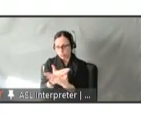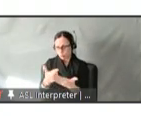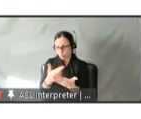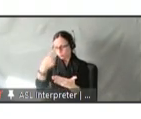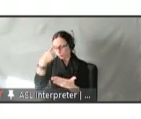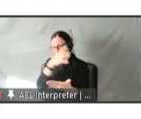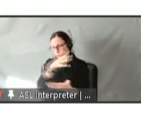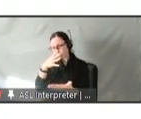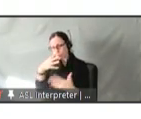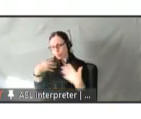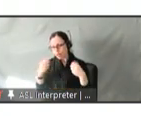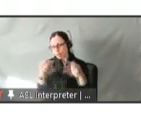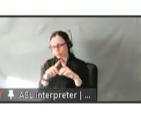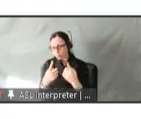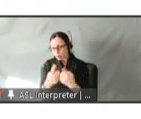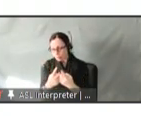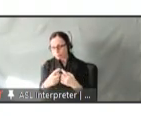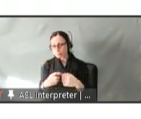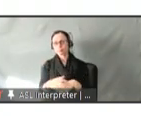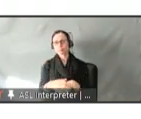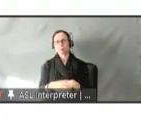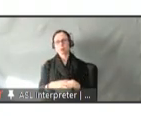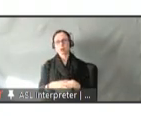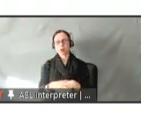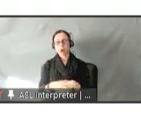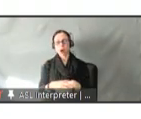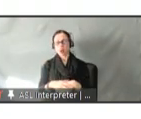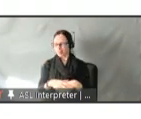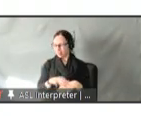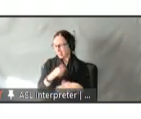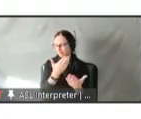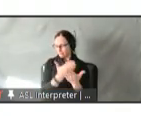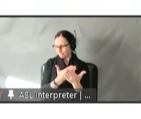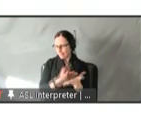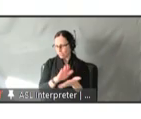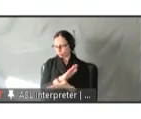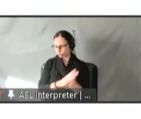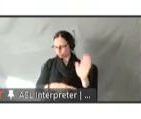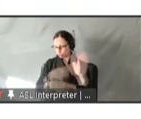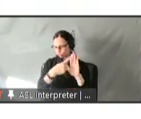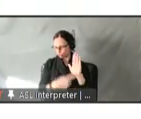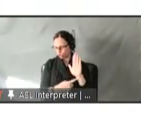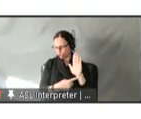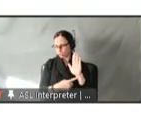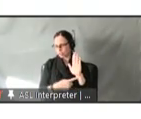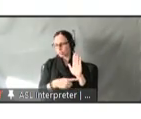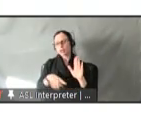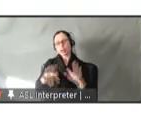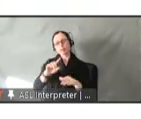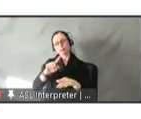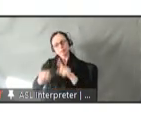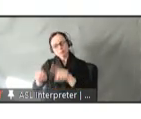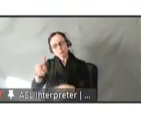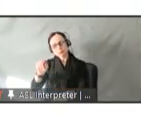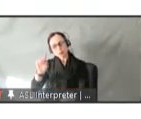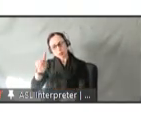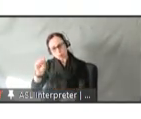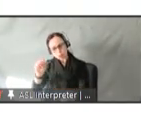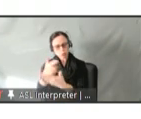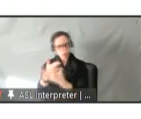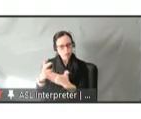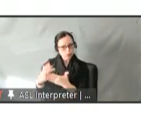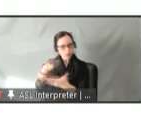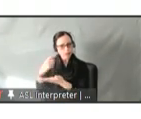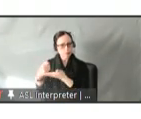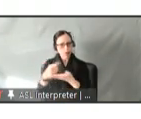health departments fact sheet, which is a compilation of tools and resources to help rural